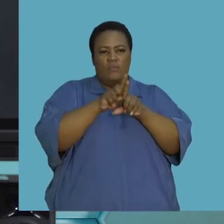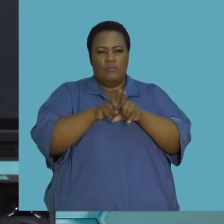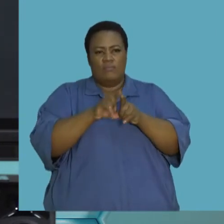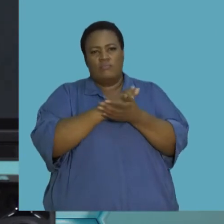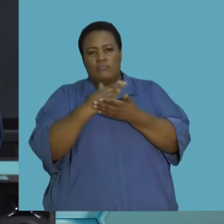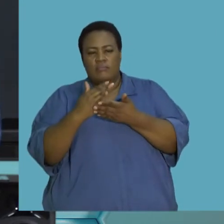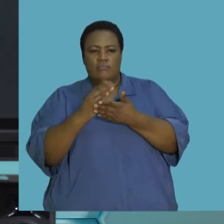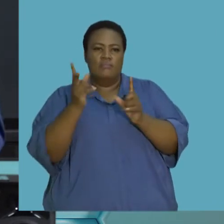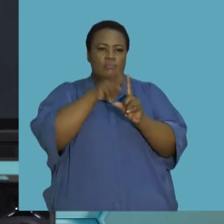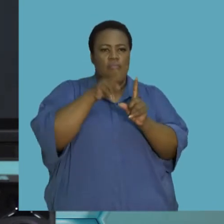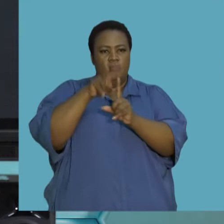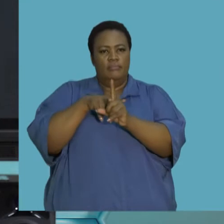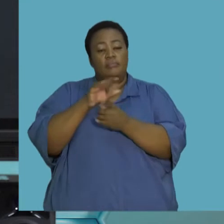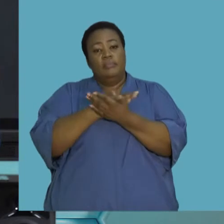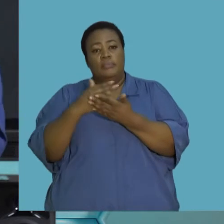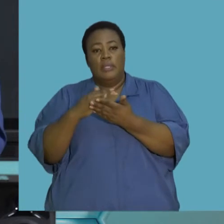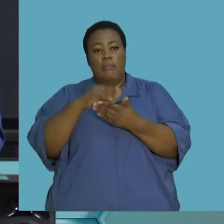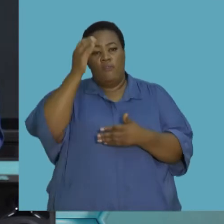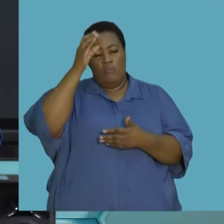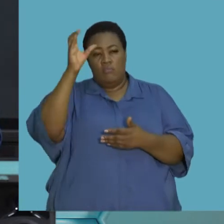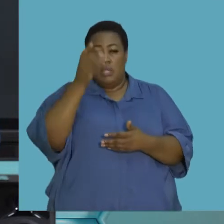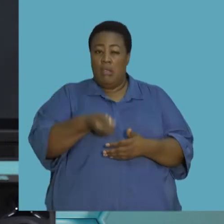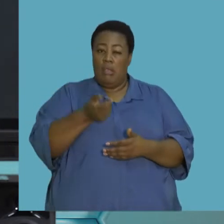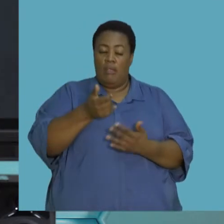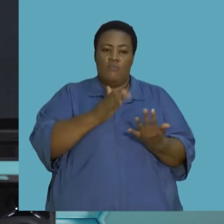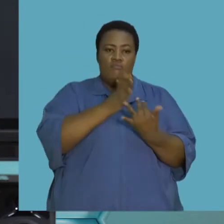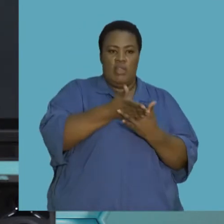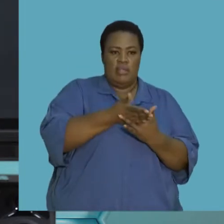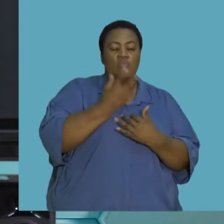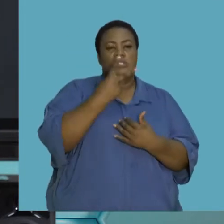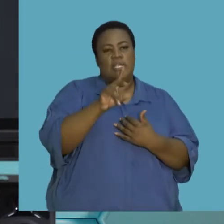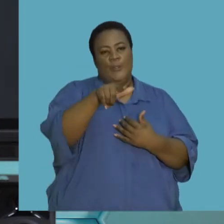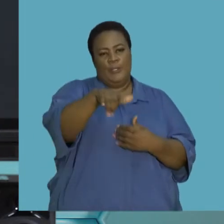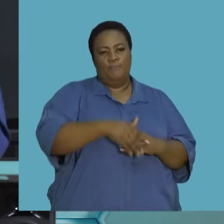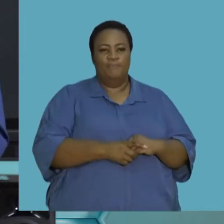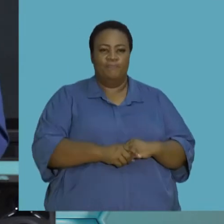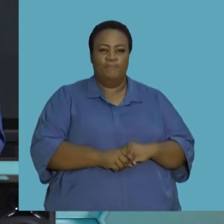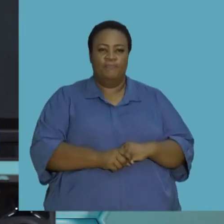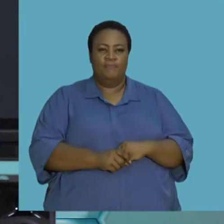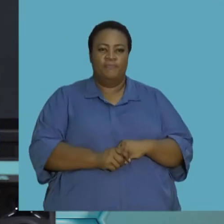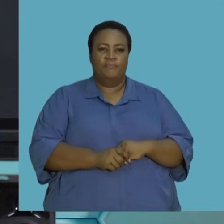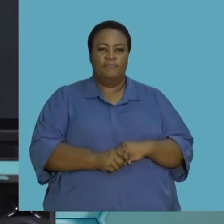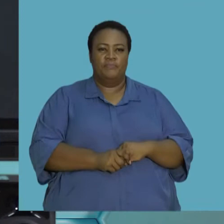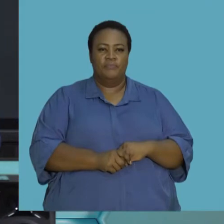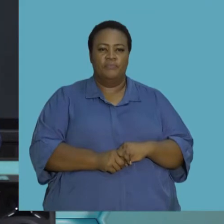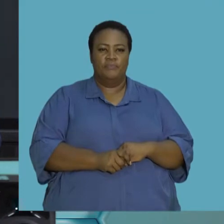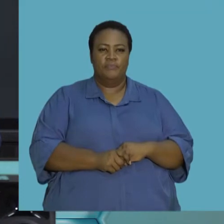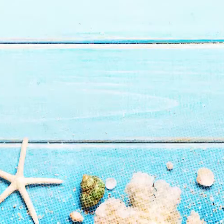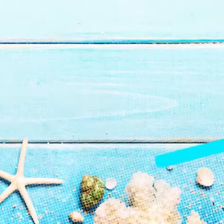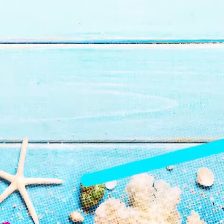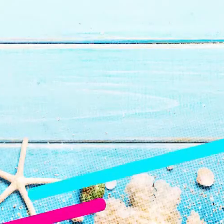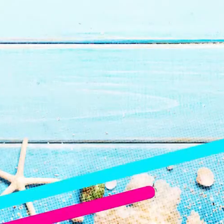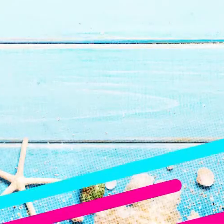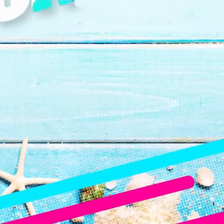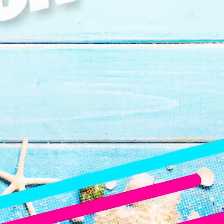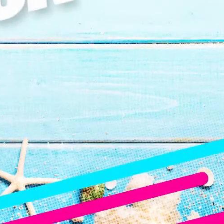to unpack some of the applications of these concepts. So a quick break, and then we'll see you guys at the end of that.